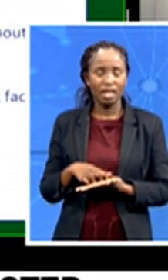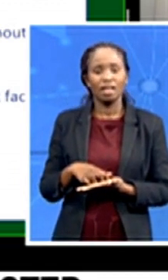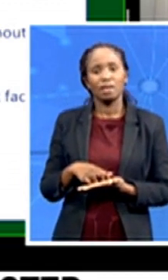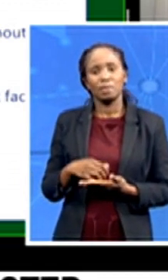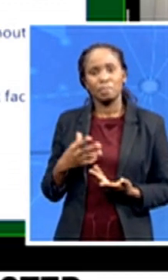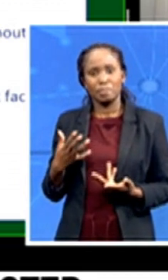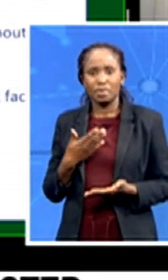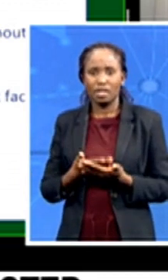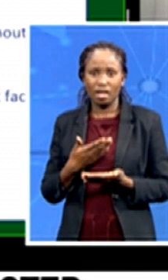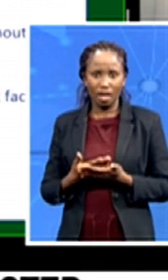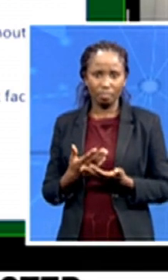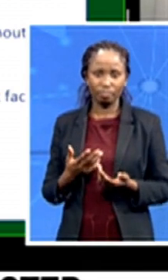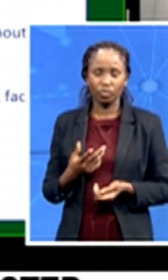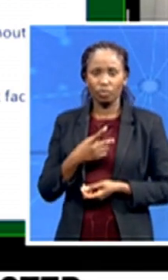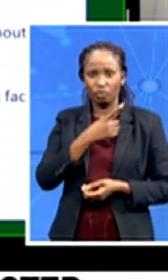vaccinees.